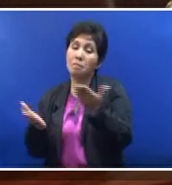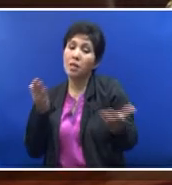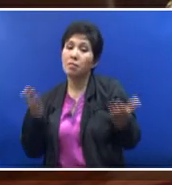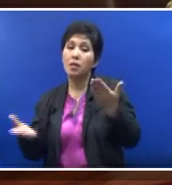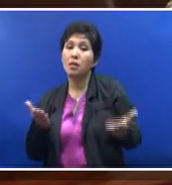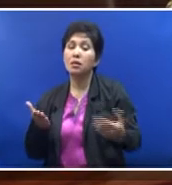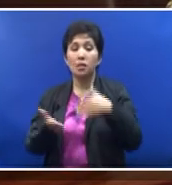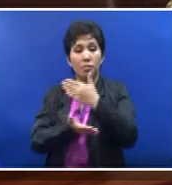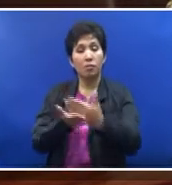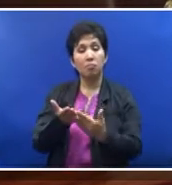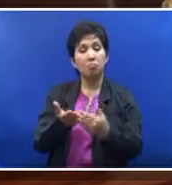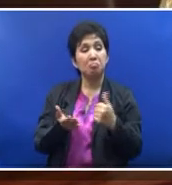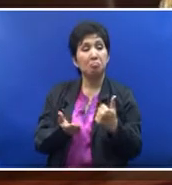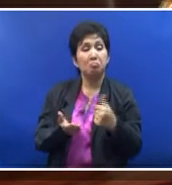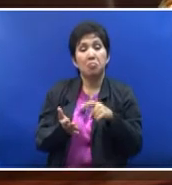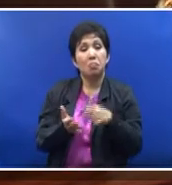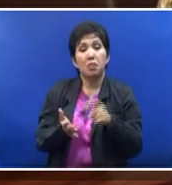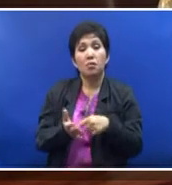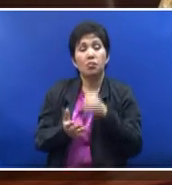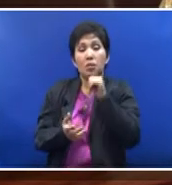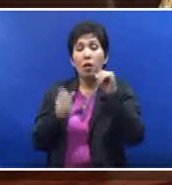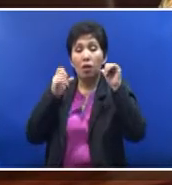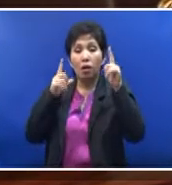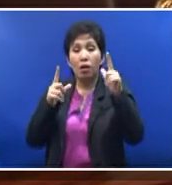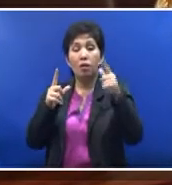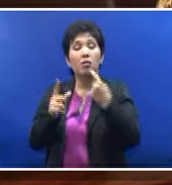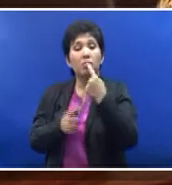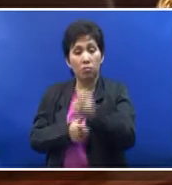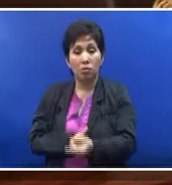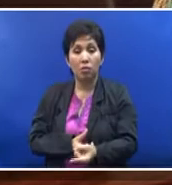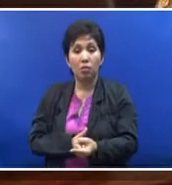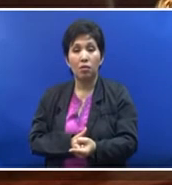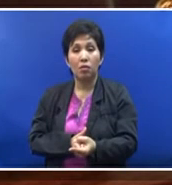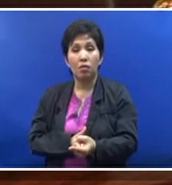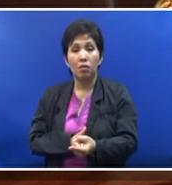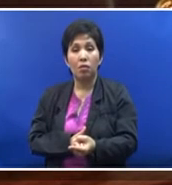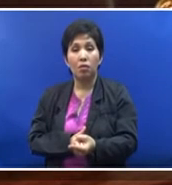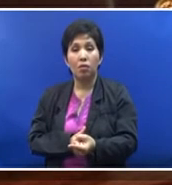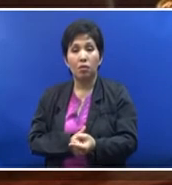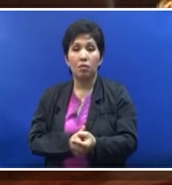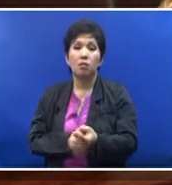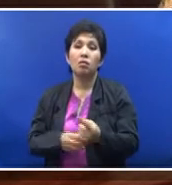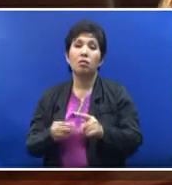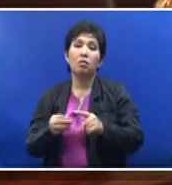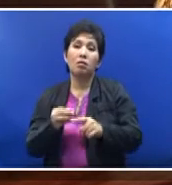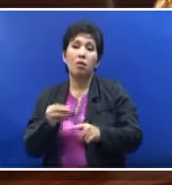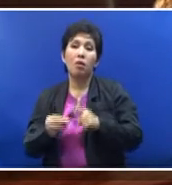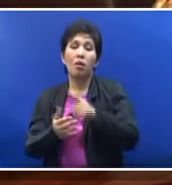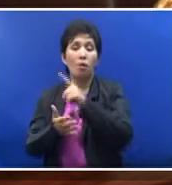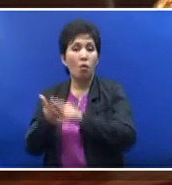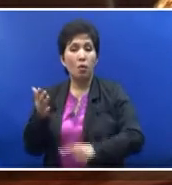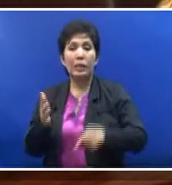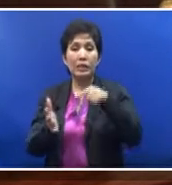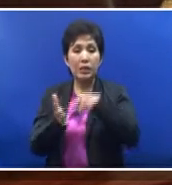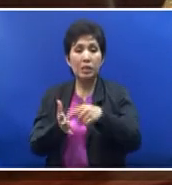sometimes you didn't aware because you have been told when you were little girl, little boy, right, that you have to do this, this,